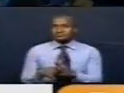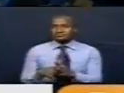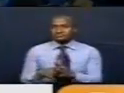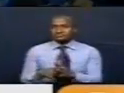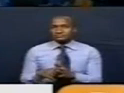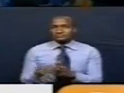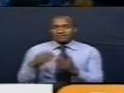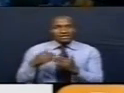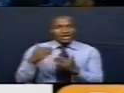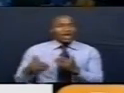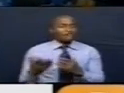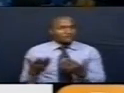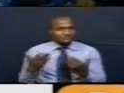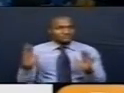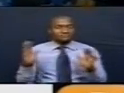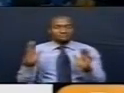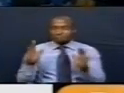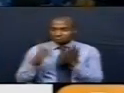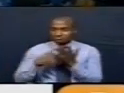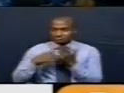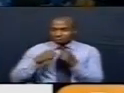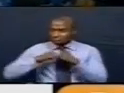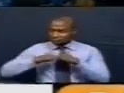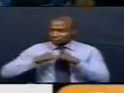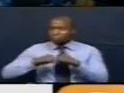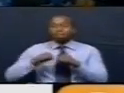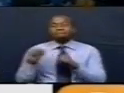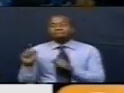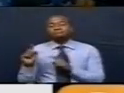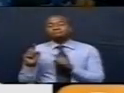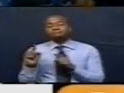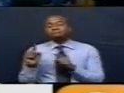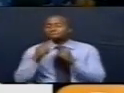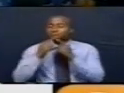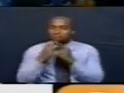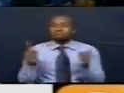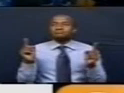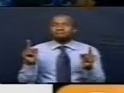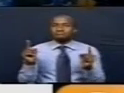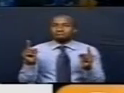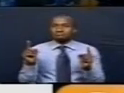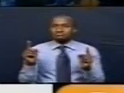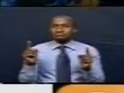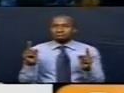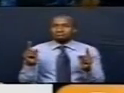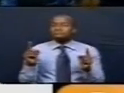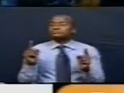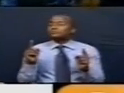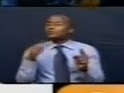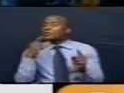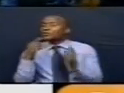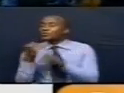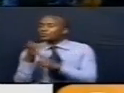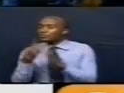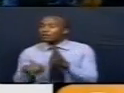that, the returning officer based there was then able to announce, or the presiding officer rather, was able to announce what the results were. I left them going on